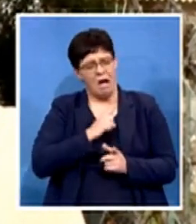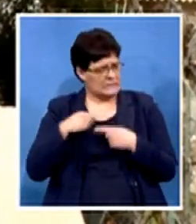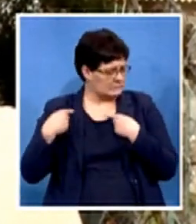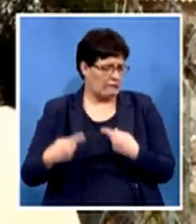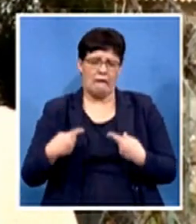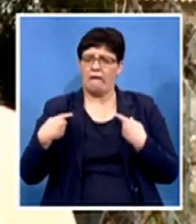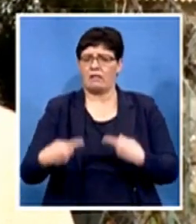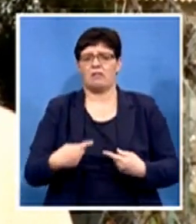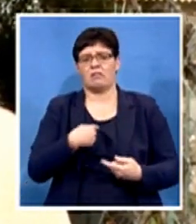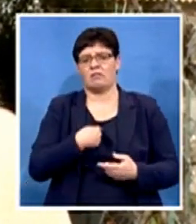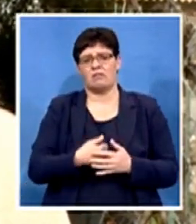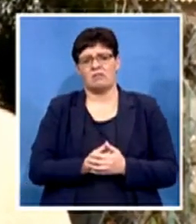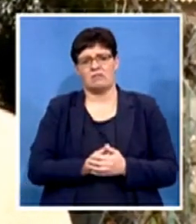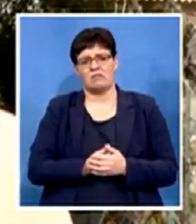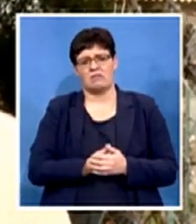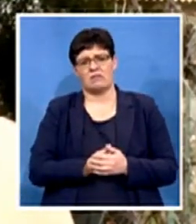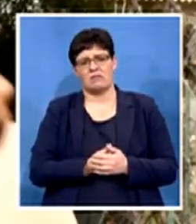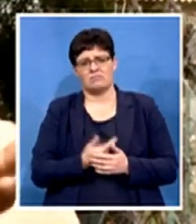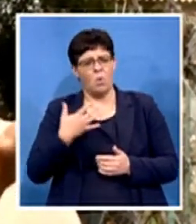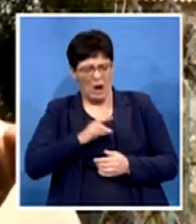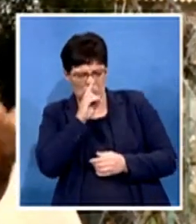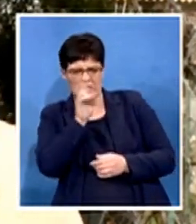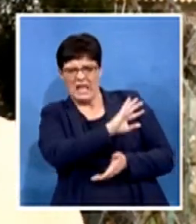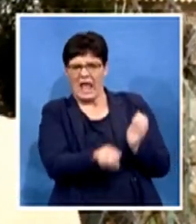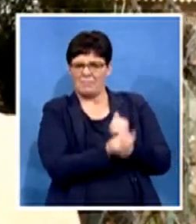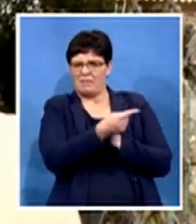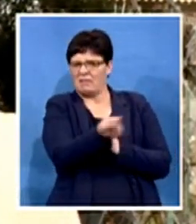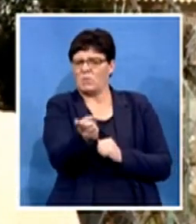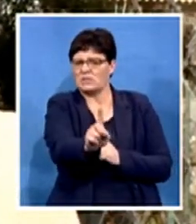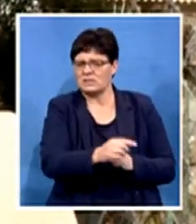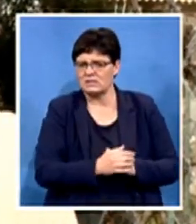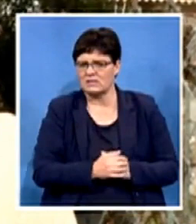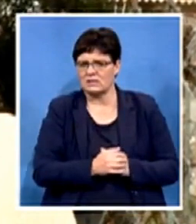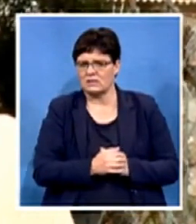that you want to see happening about these guys?